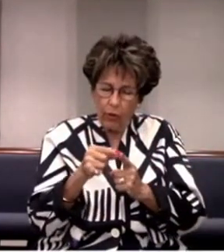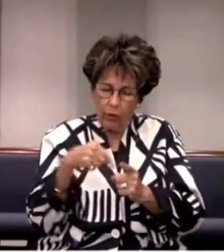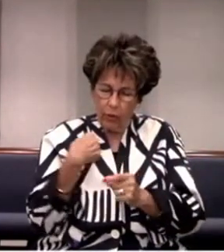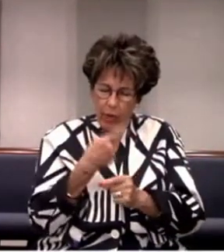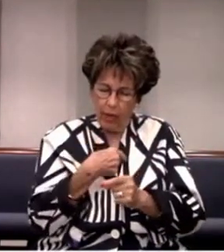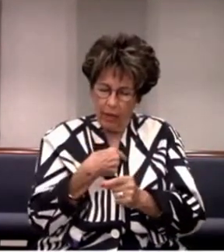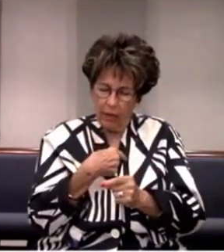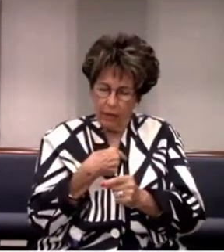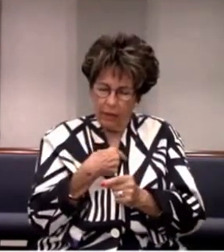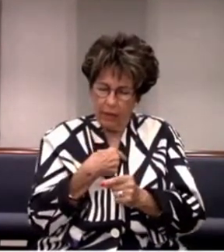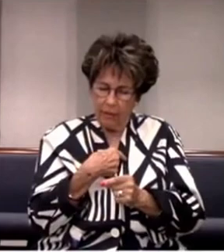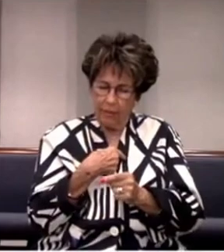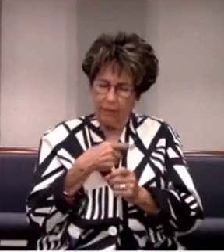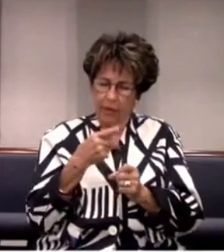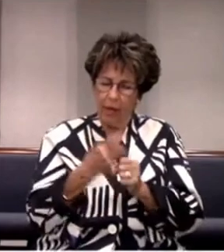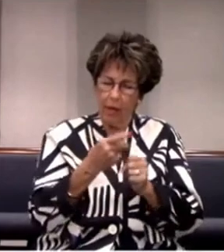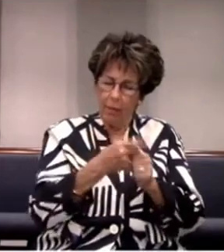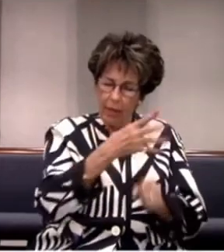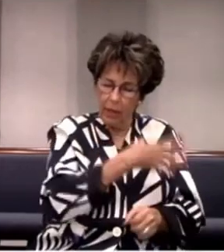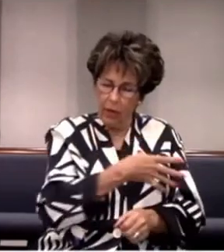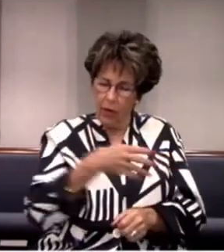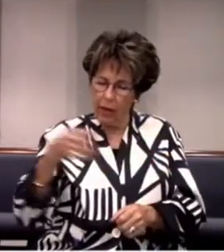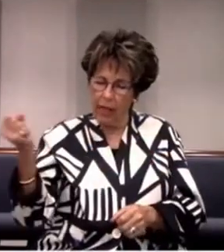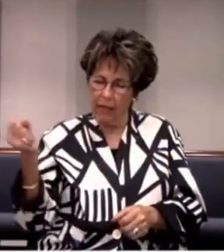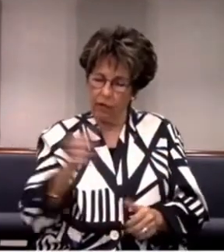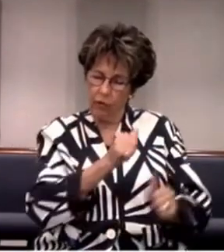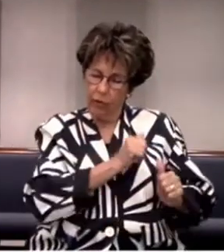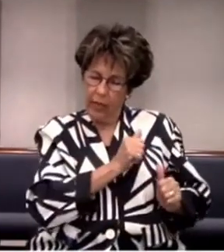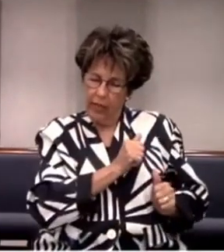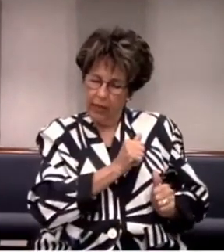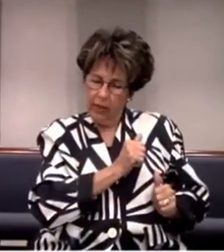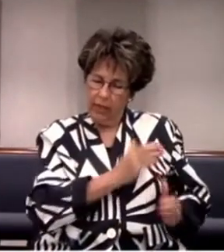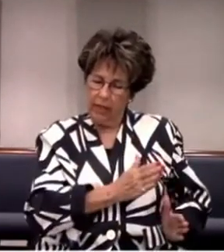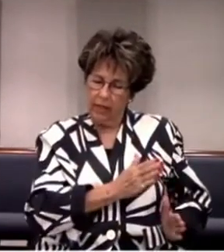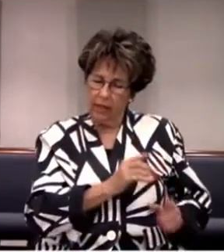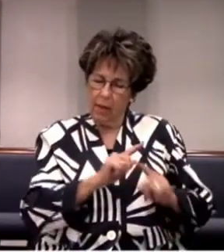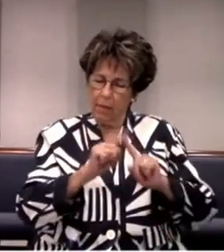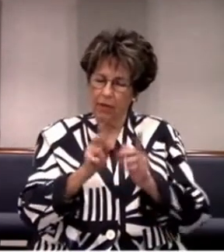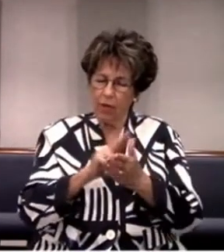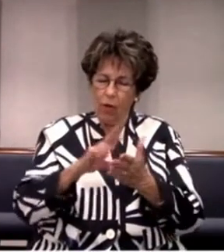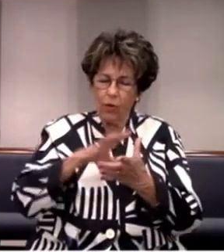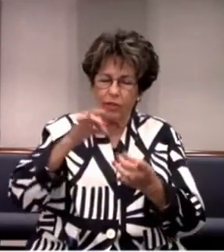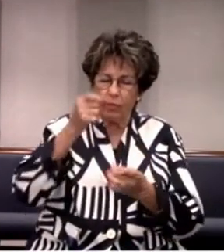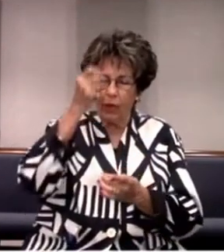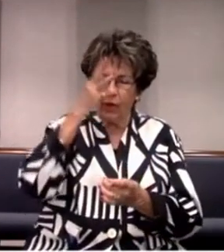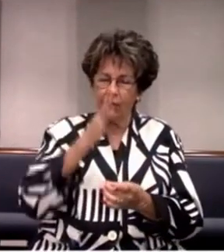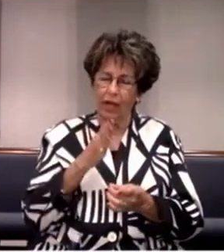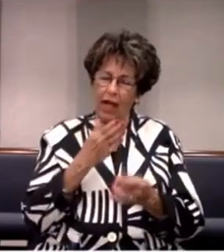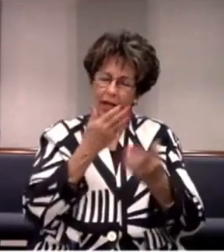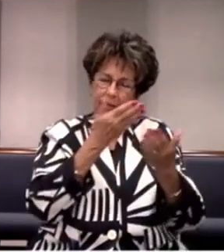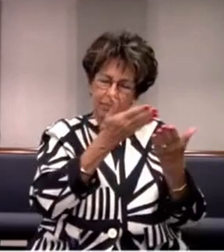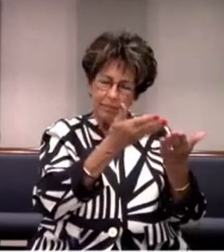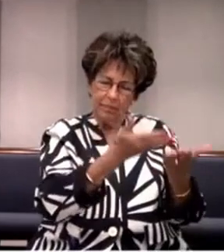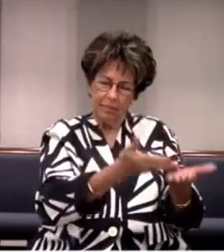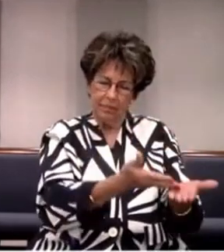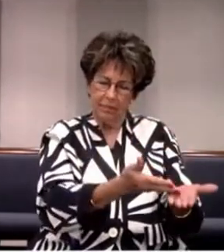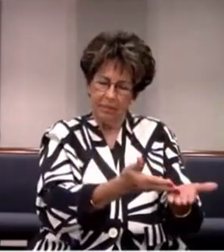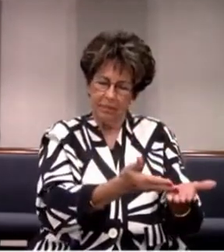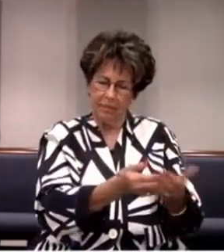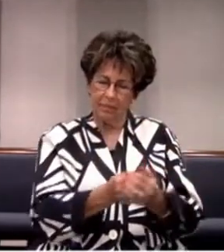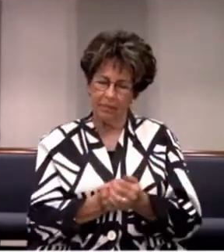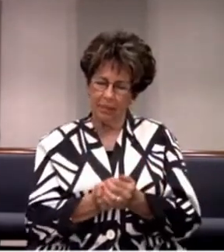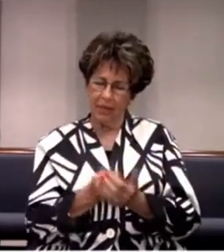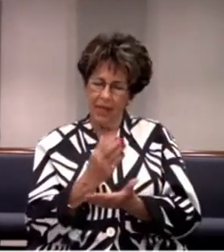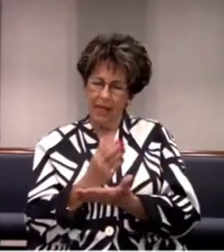Peter went away from Cornelius, but the Holy Spirit of God was there to stay. Tonight, some believer just needs